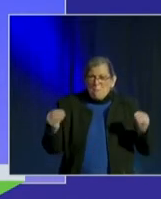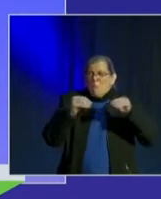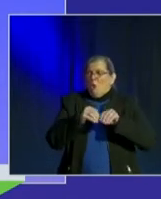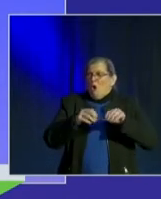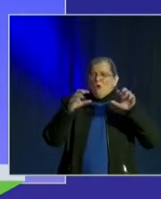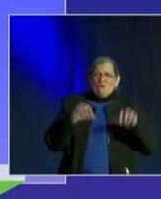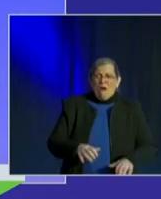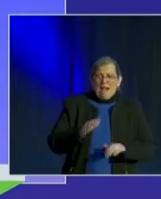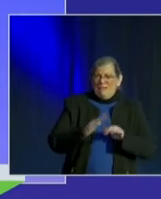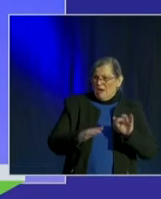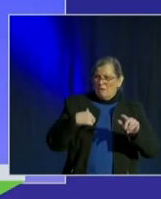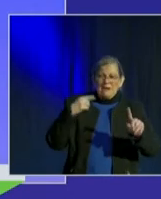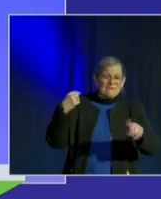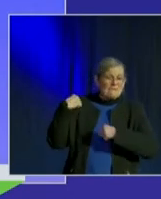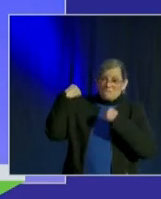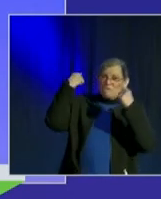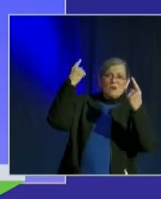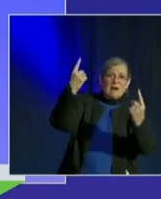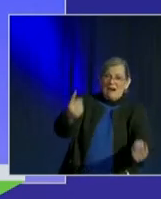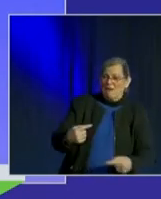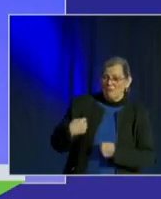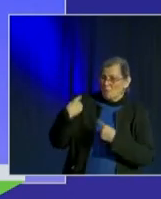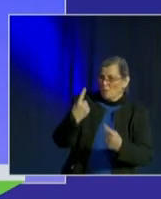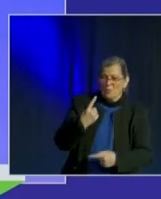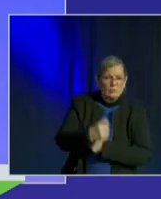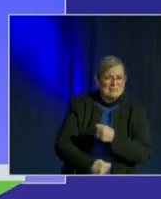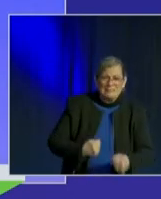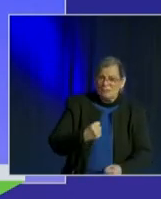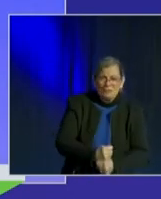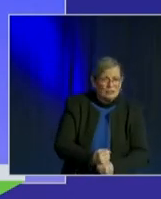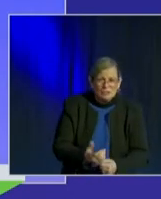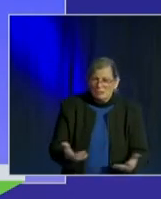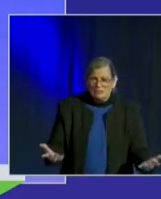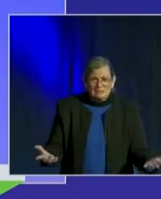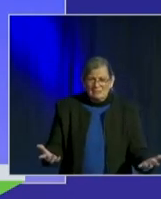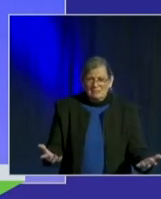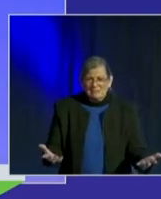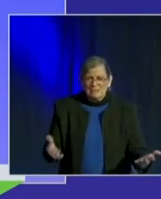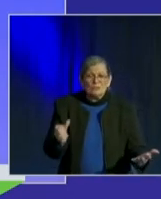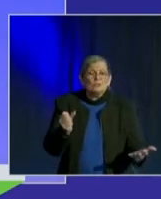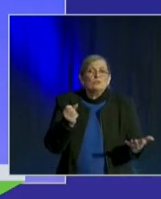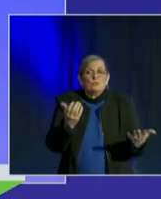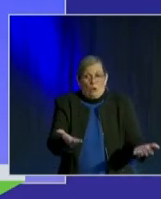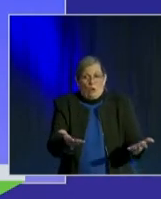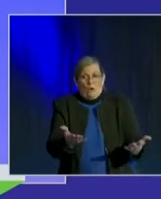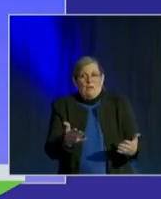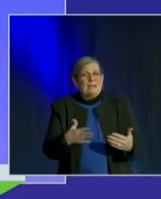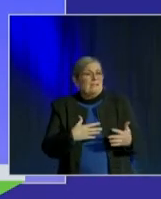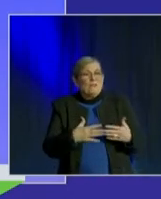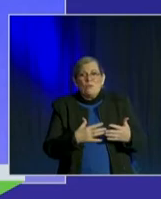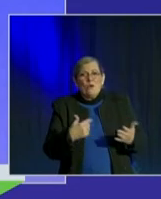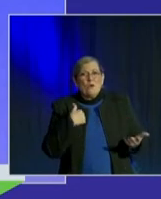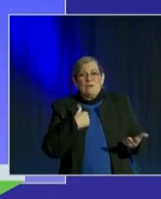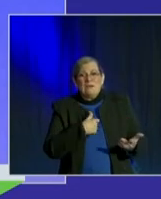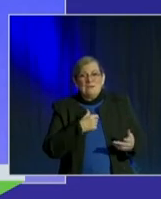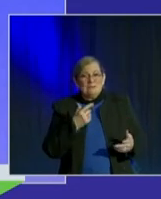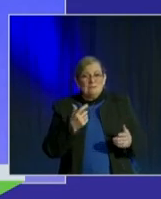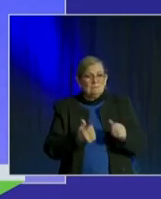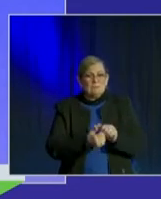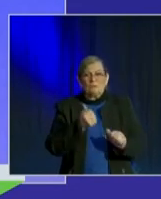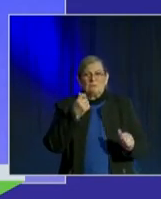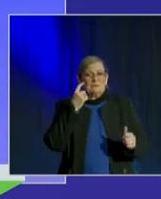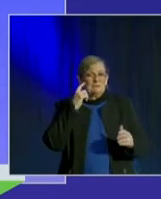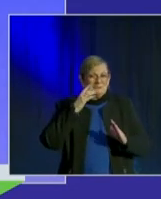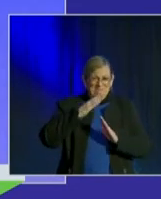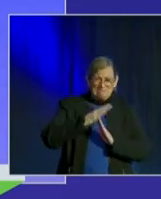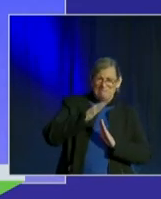would receive over 100 years, according to DC Water. And so even we have one of the most sophisticated